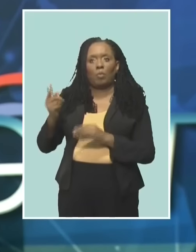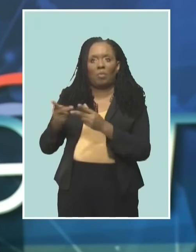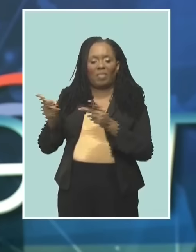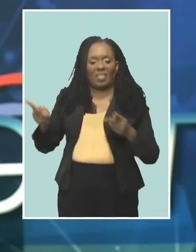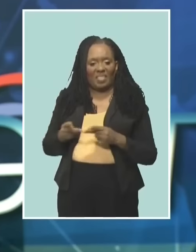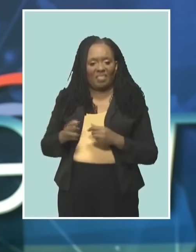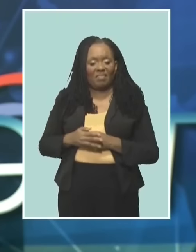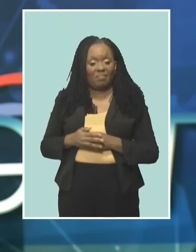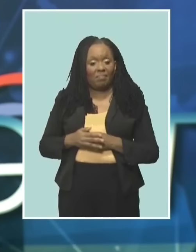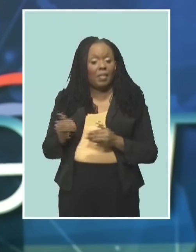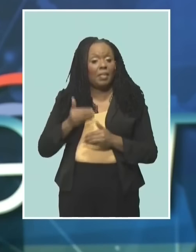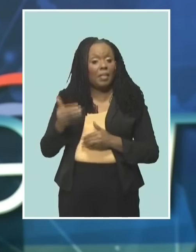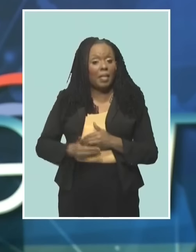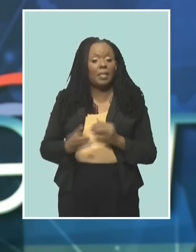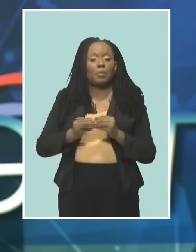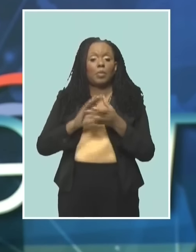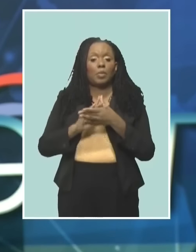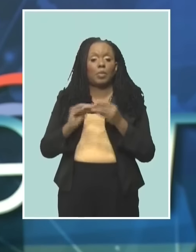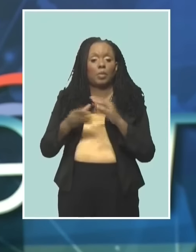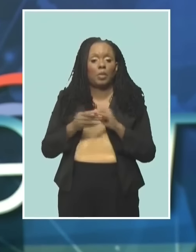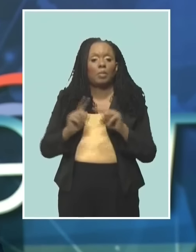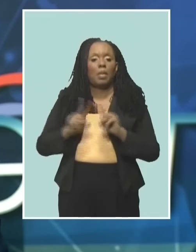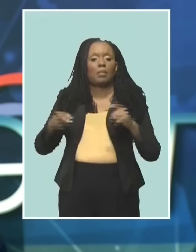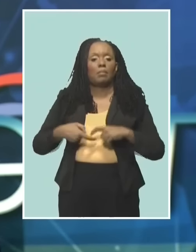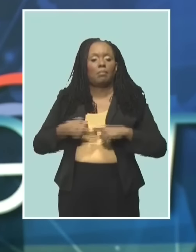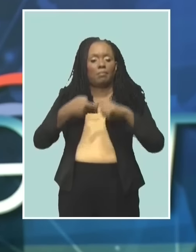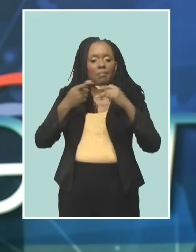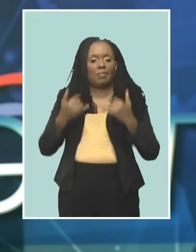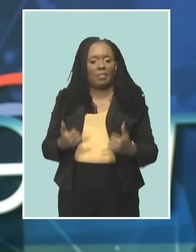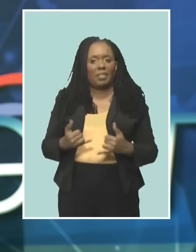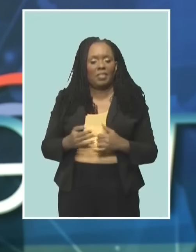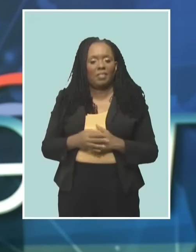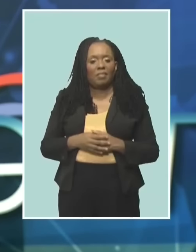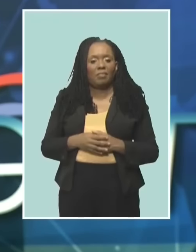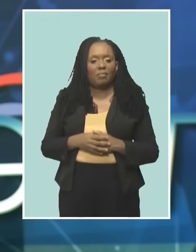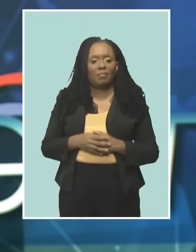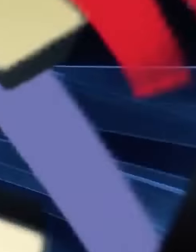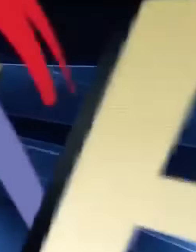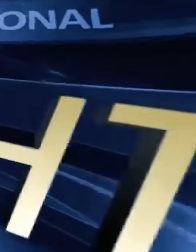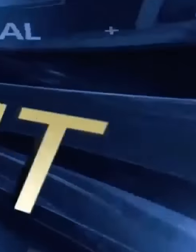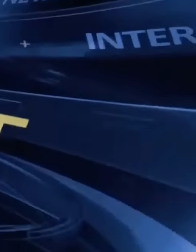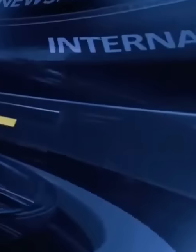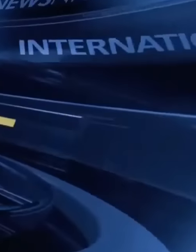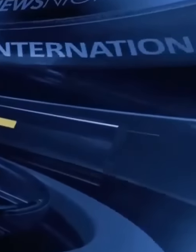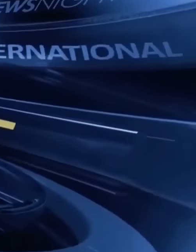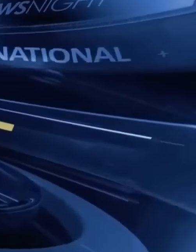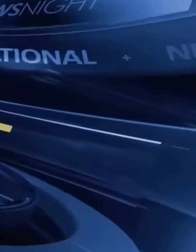Coming up, St. Andrew residents given assurances about road upgrades.